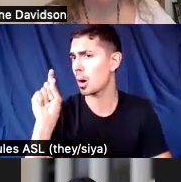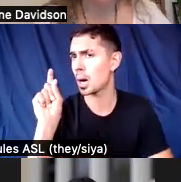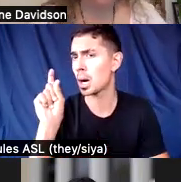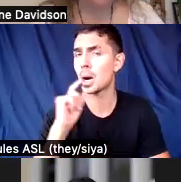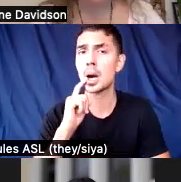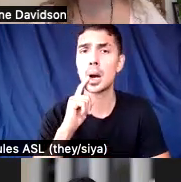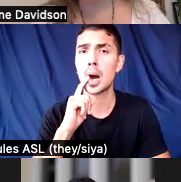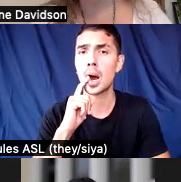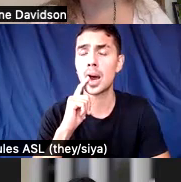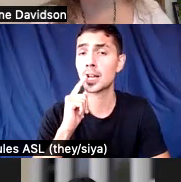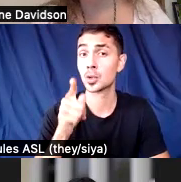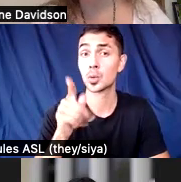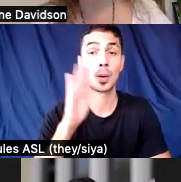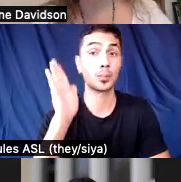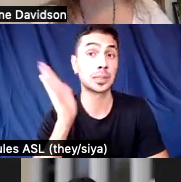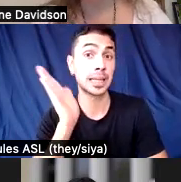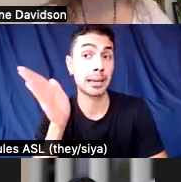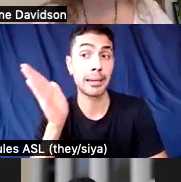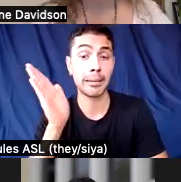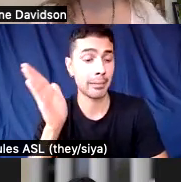Are you here to present?